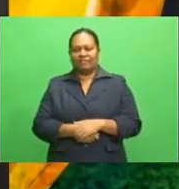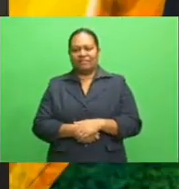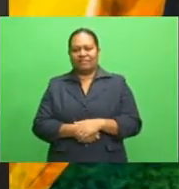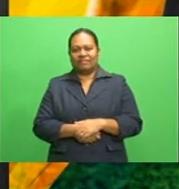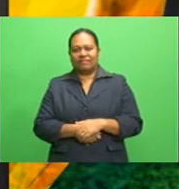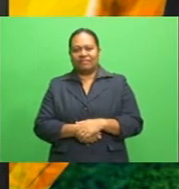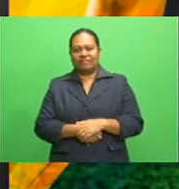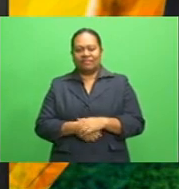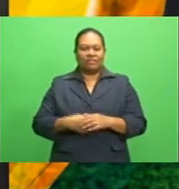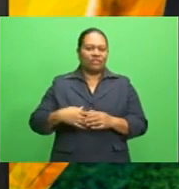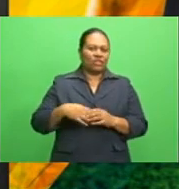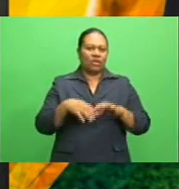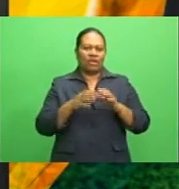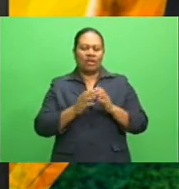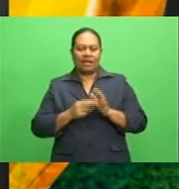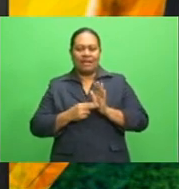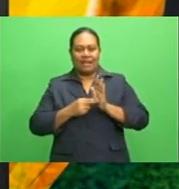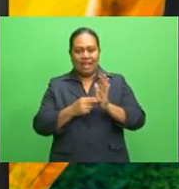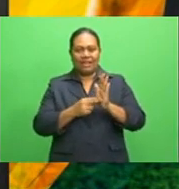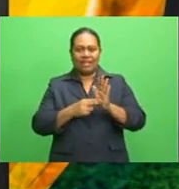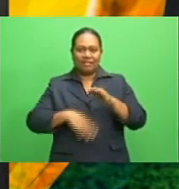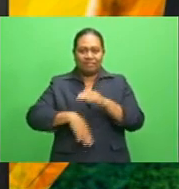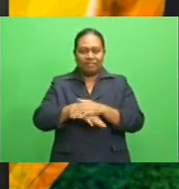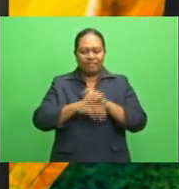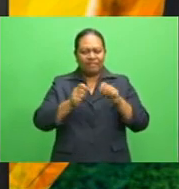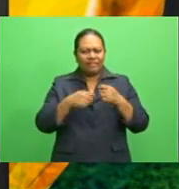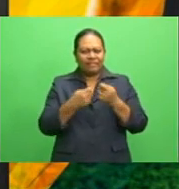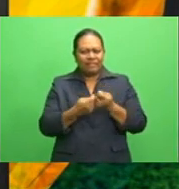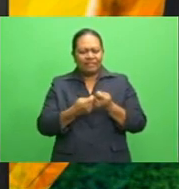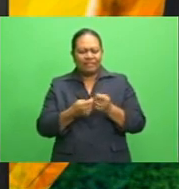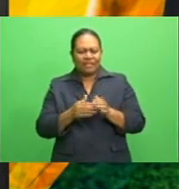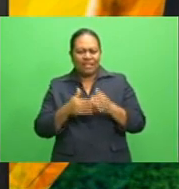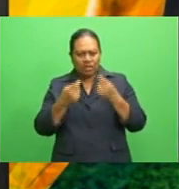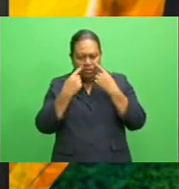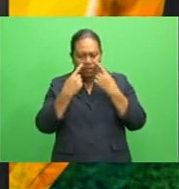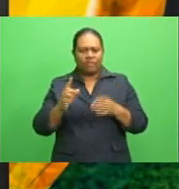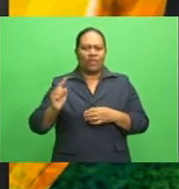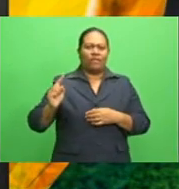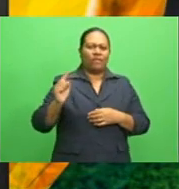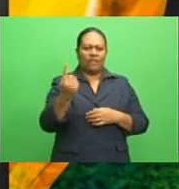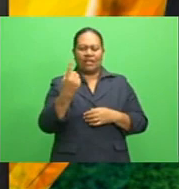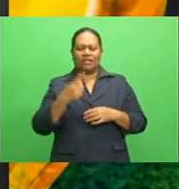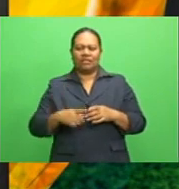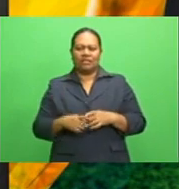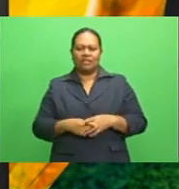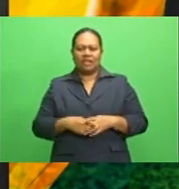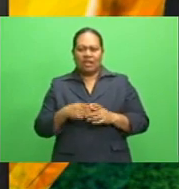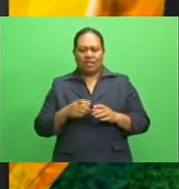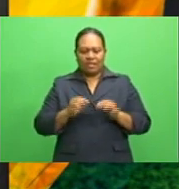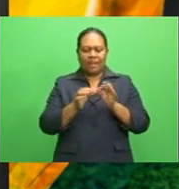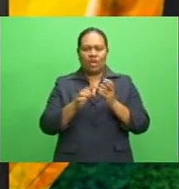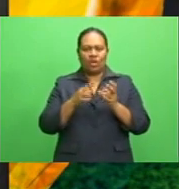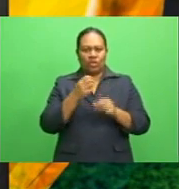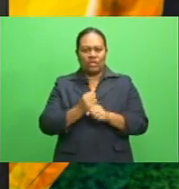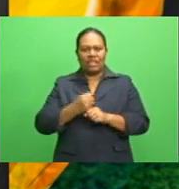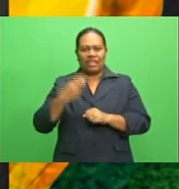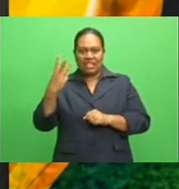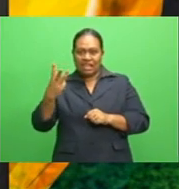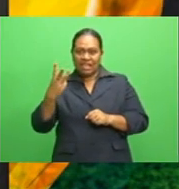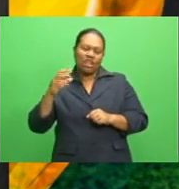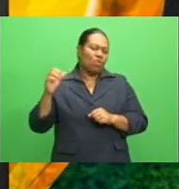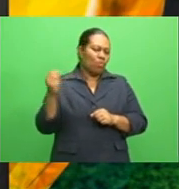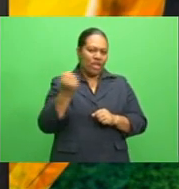The all-in-one Builders Nandi football team have set the pace after the first weekend of the Punja's Battle of the Giants with 3 solid